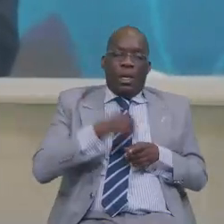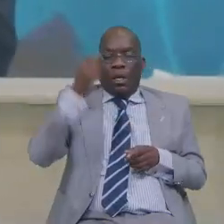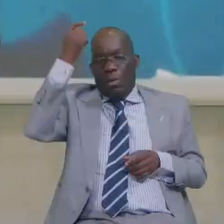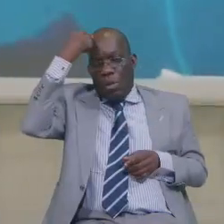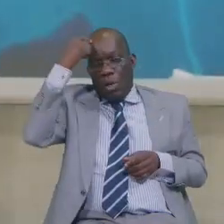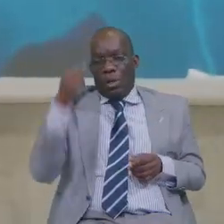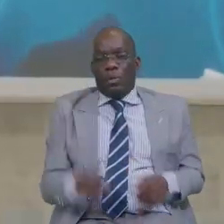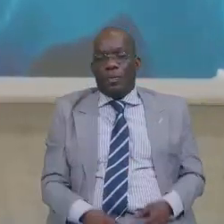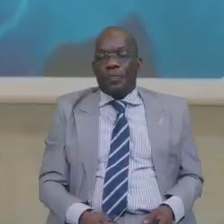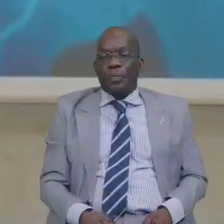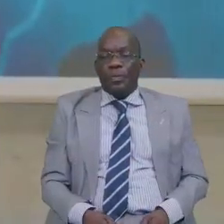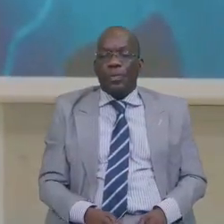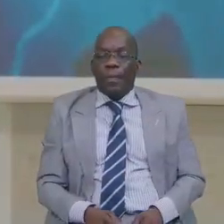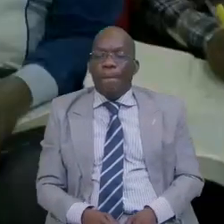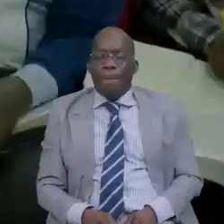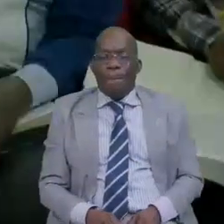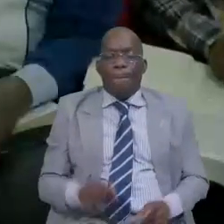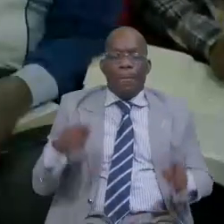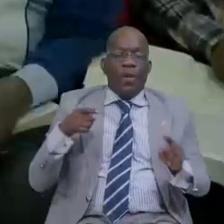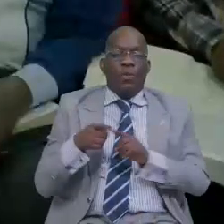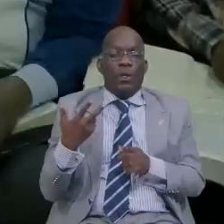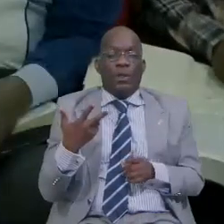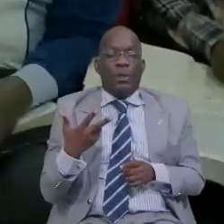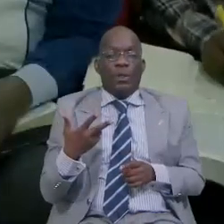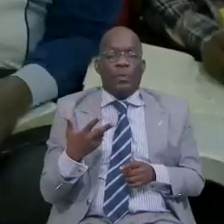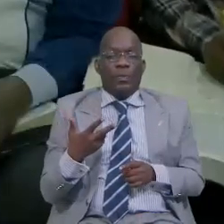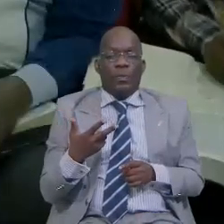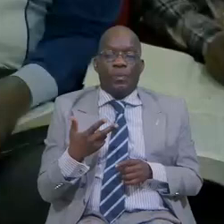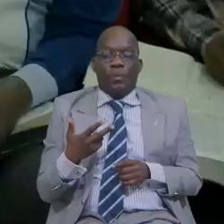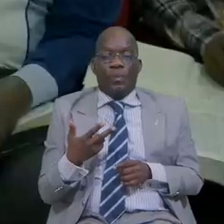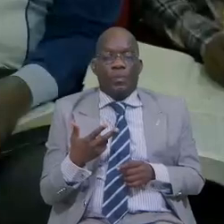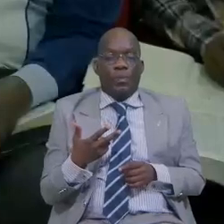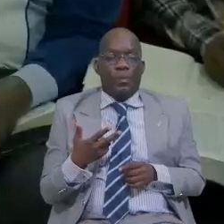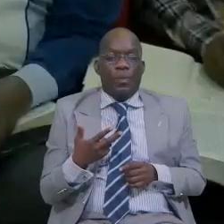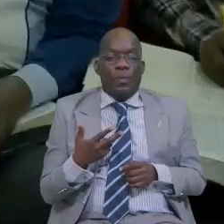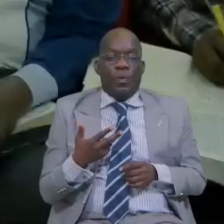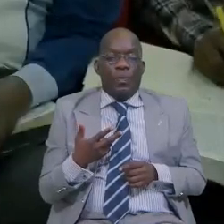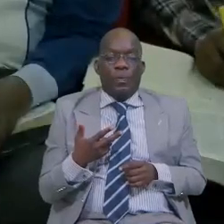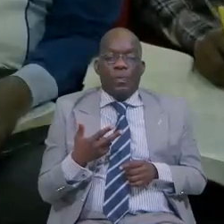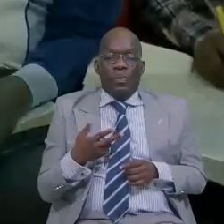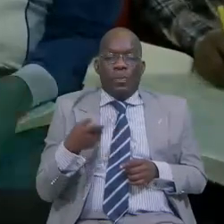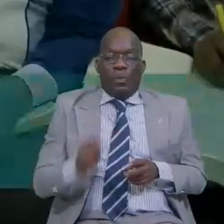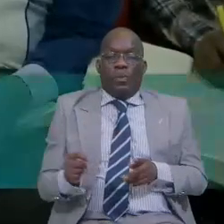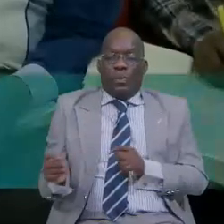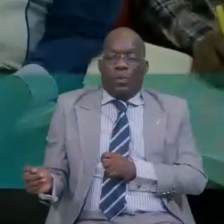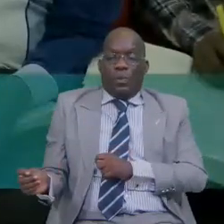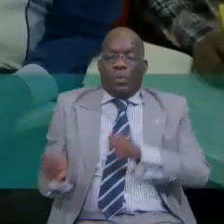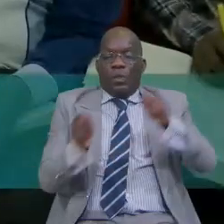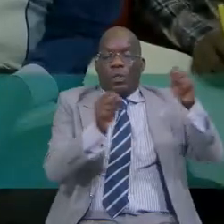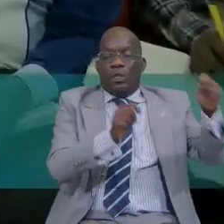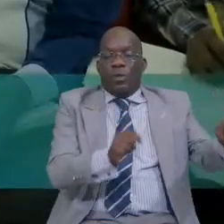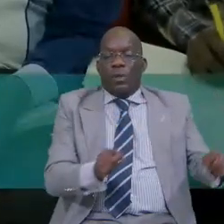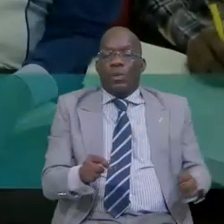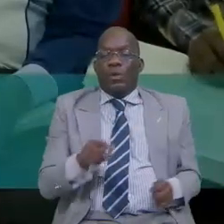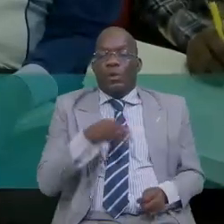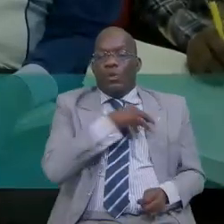three is the transferable ministry of teaching and training